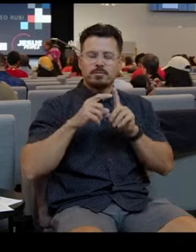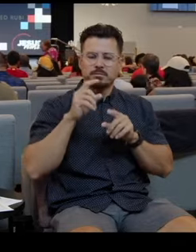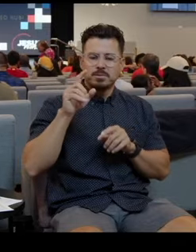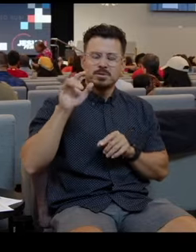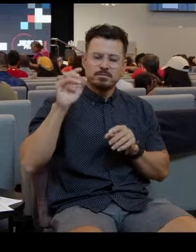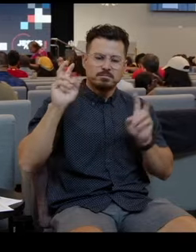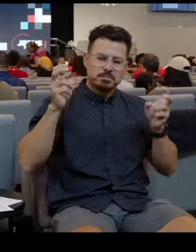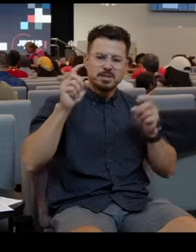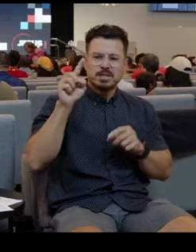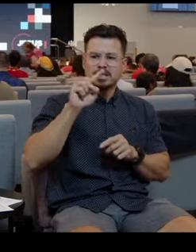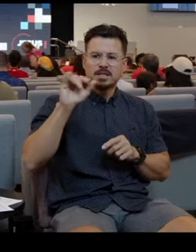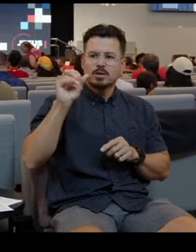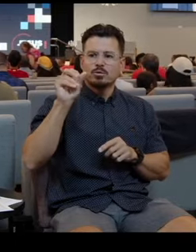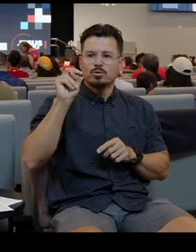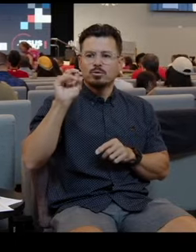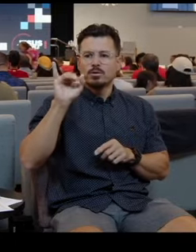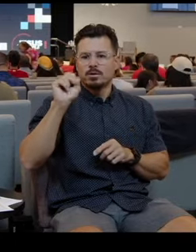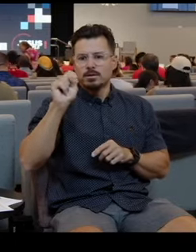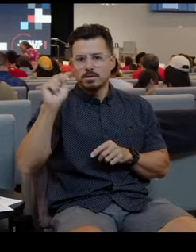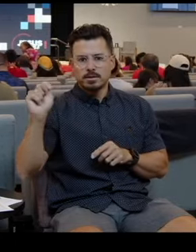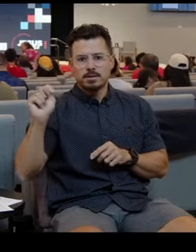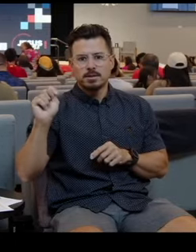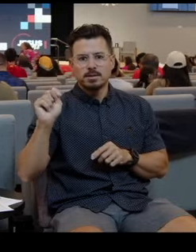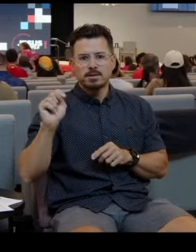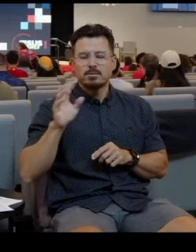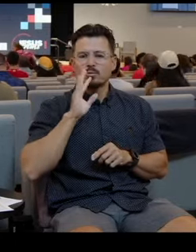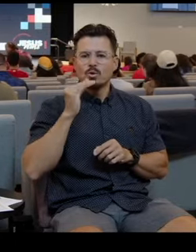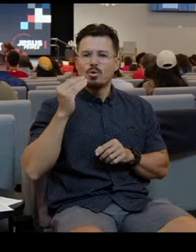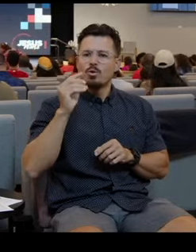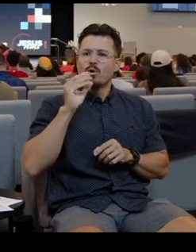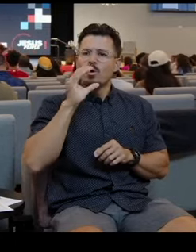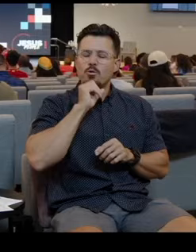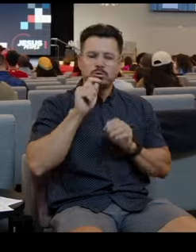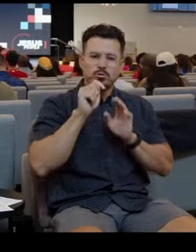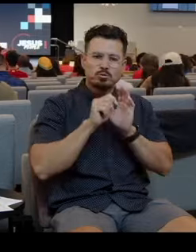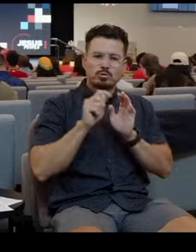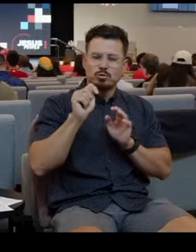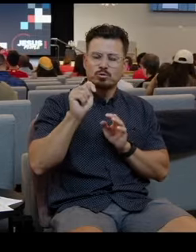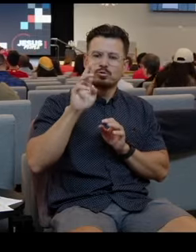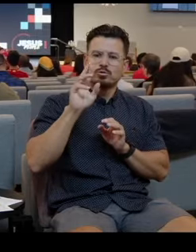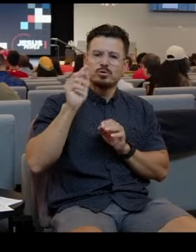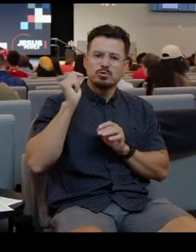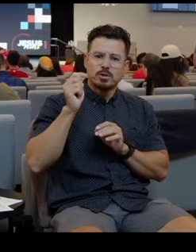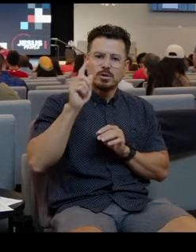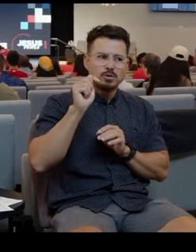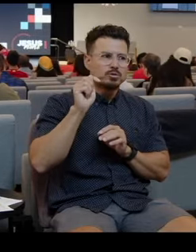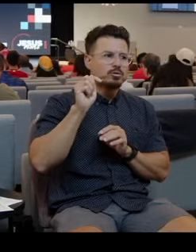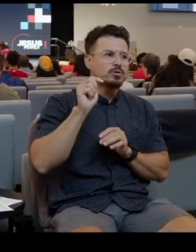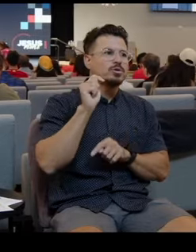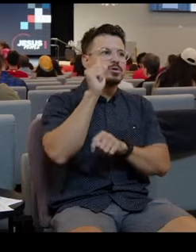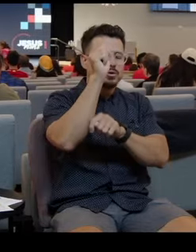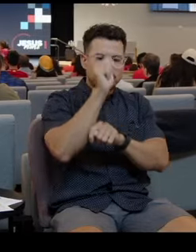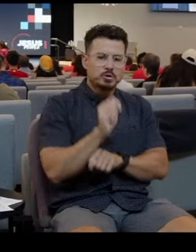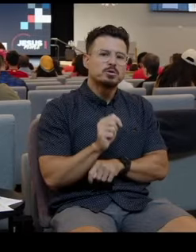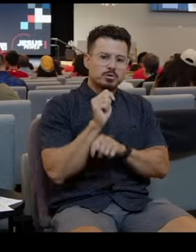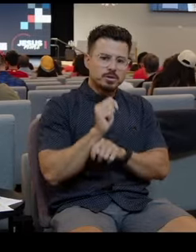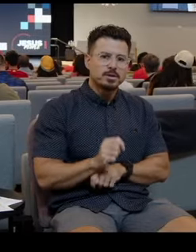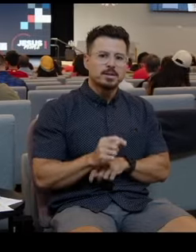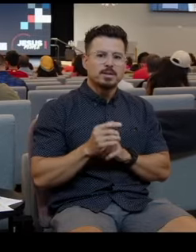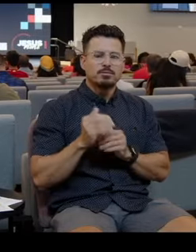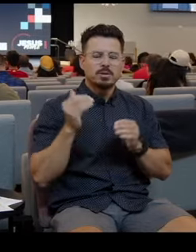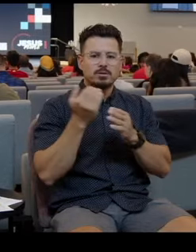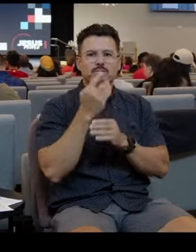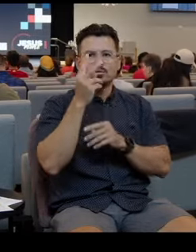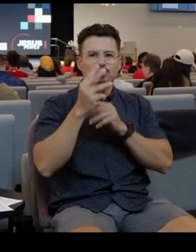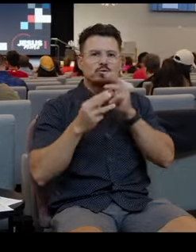was to try to bring the old traditions, you know, of the Hebrews into the new world with a